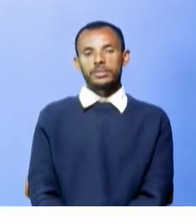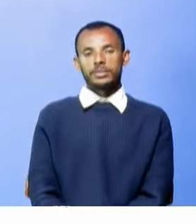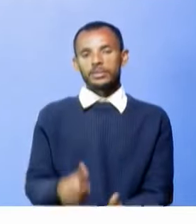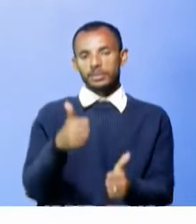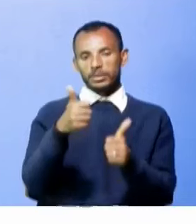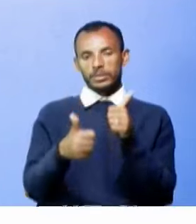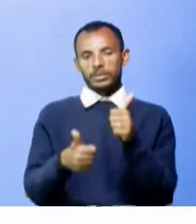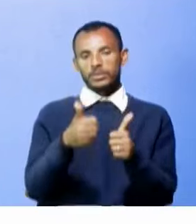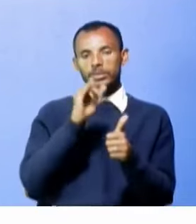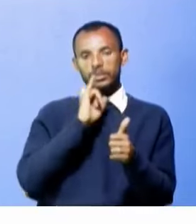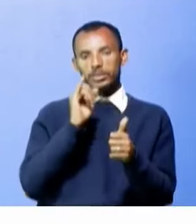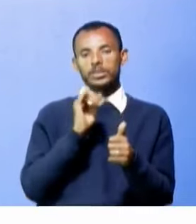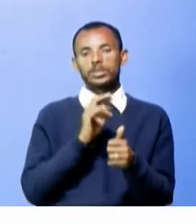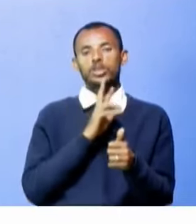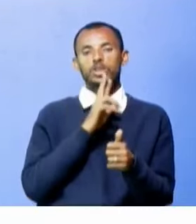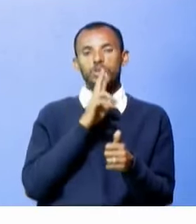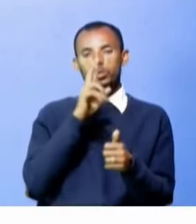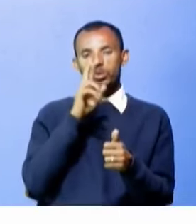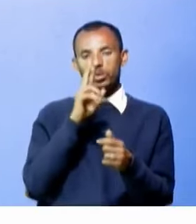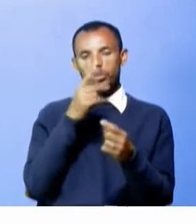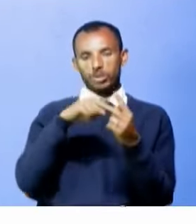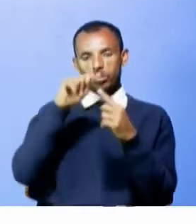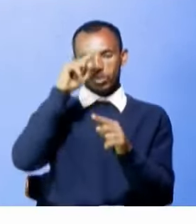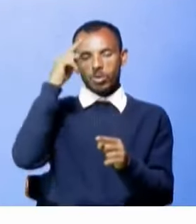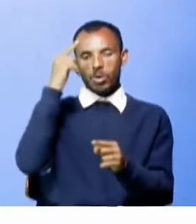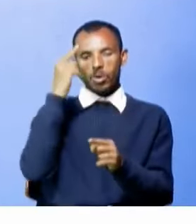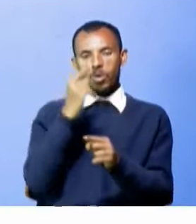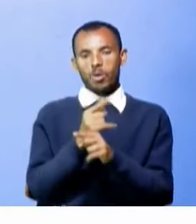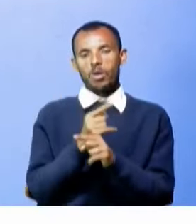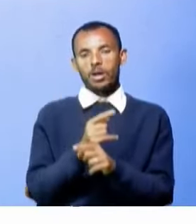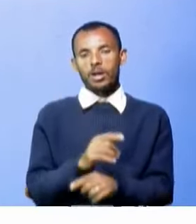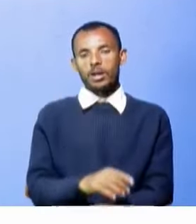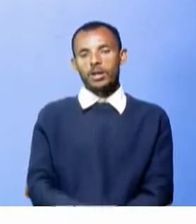which is sure to occur